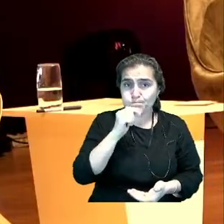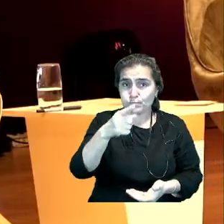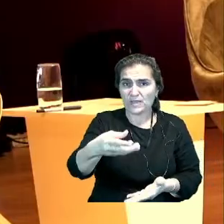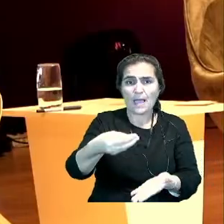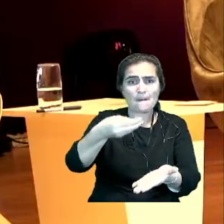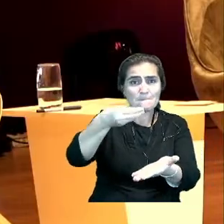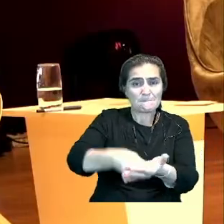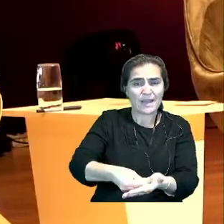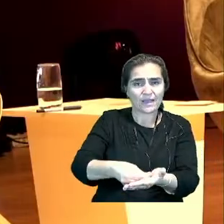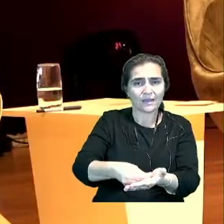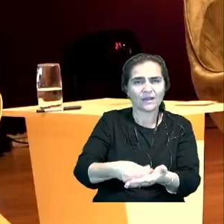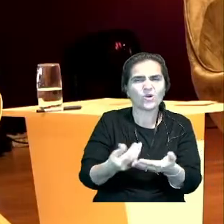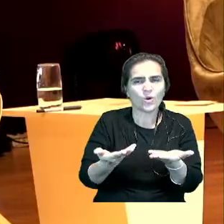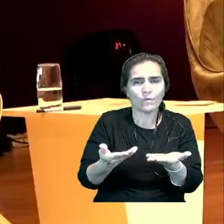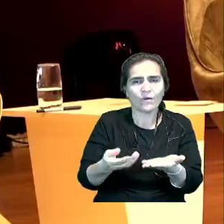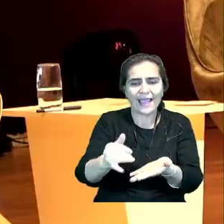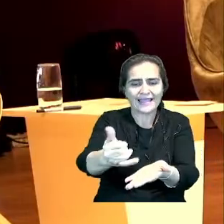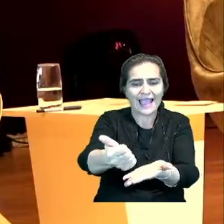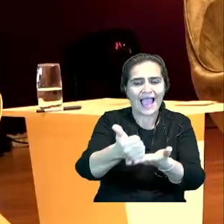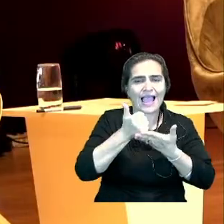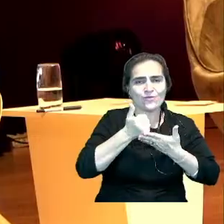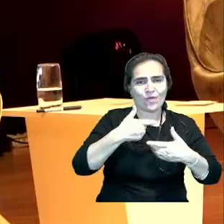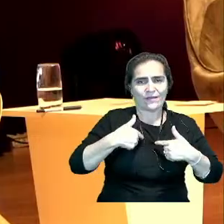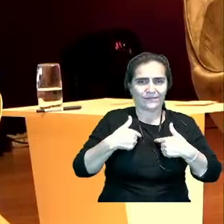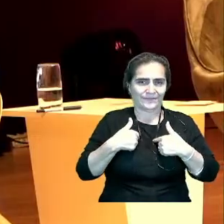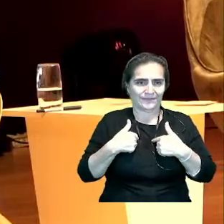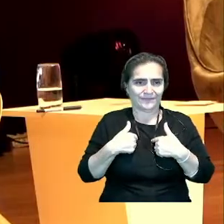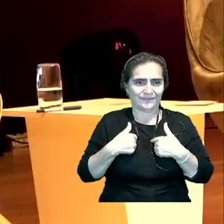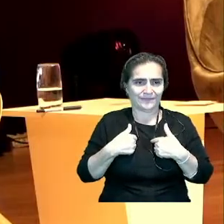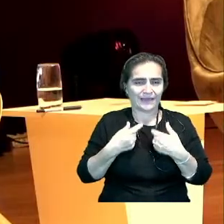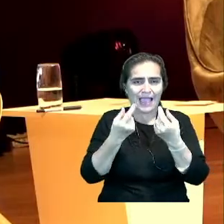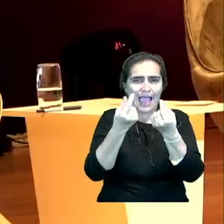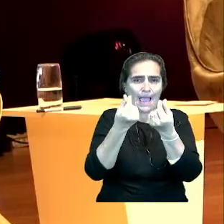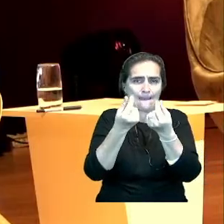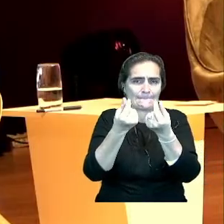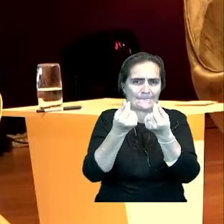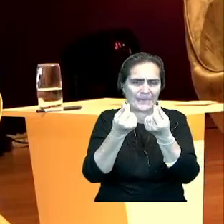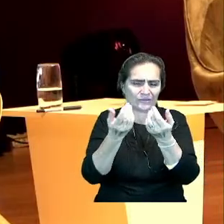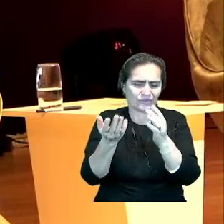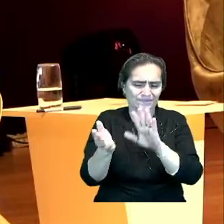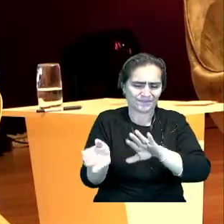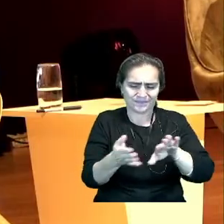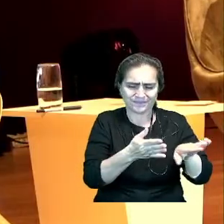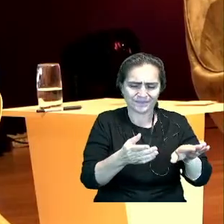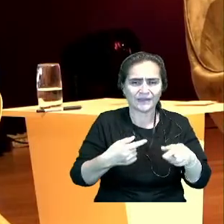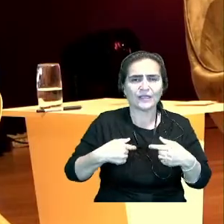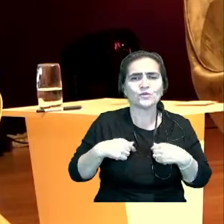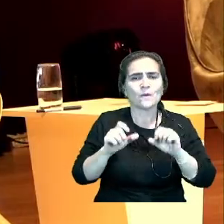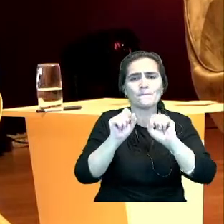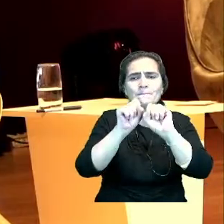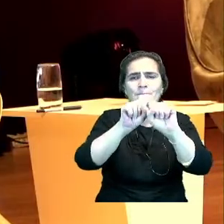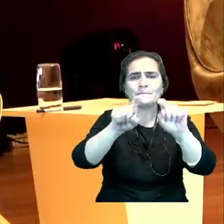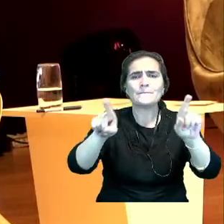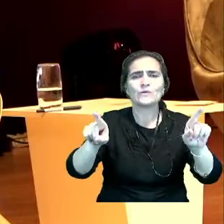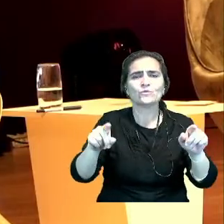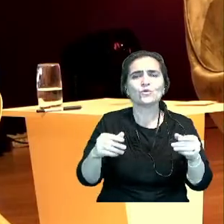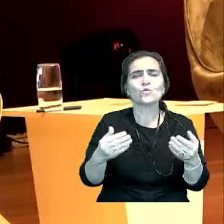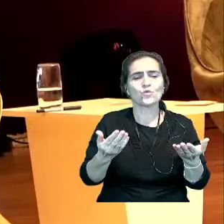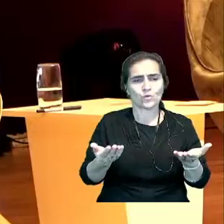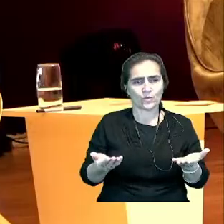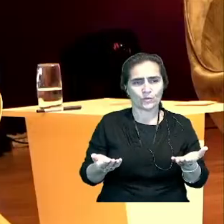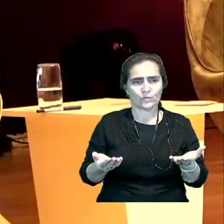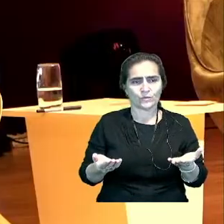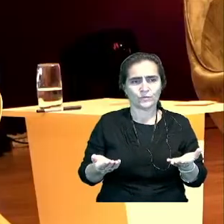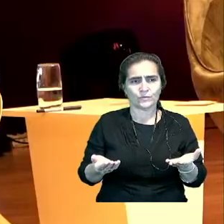but then I'll do the same for you. That is different, and that is what we have to recover. Money is a mediator. And I ask